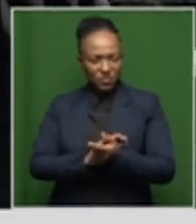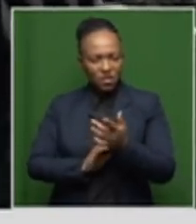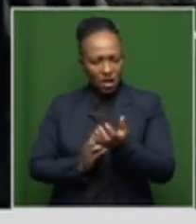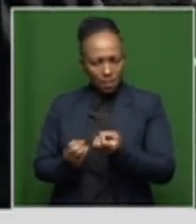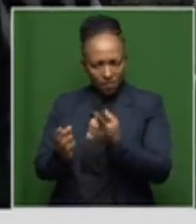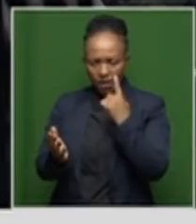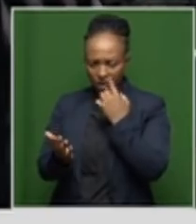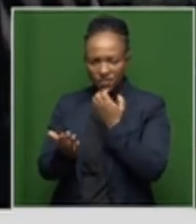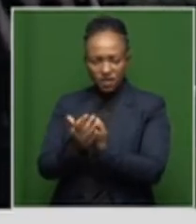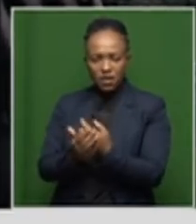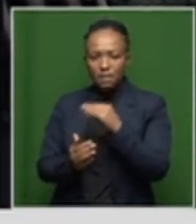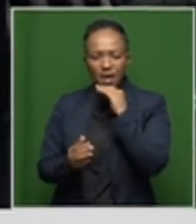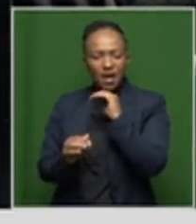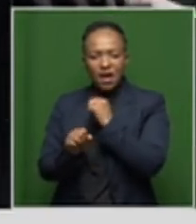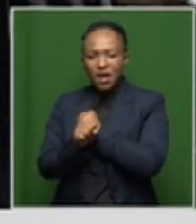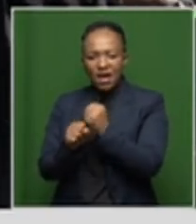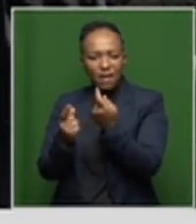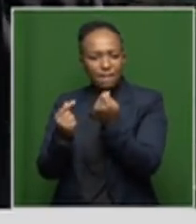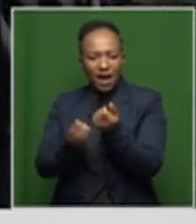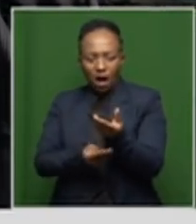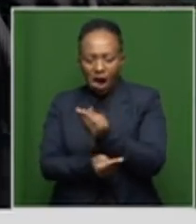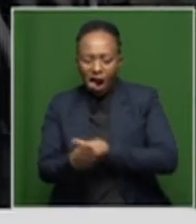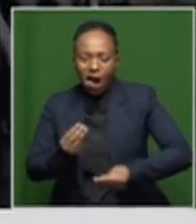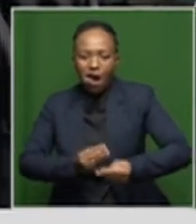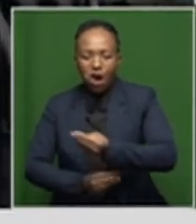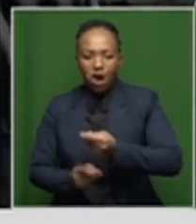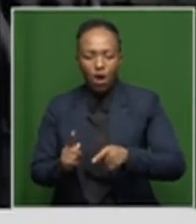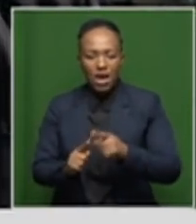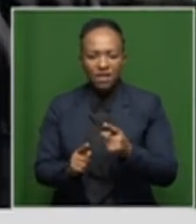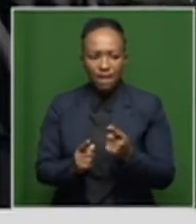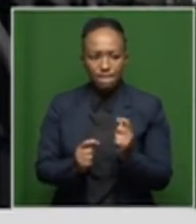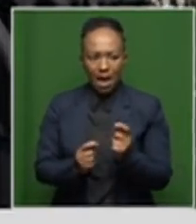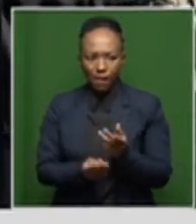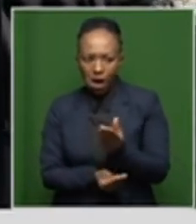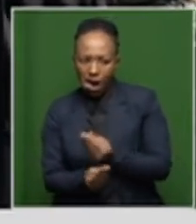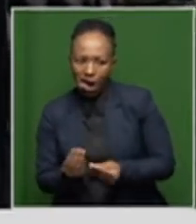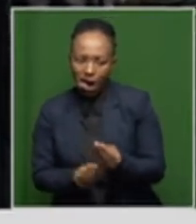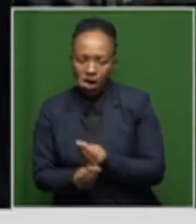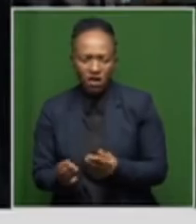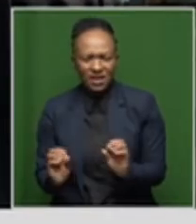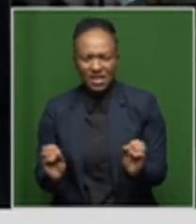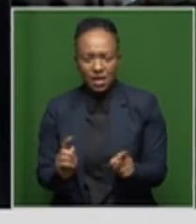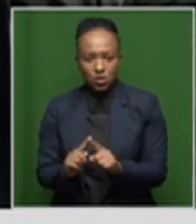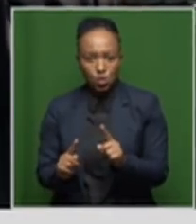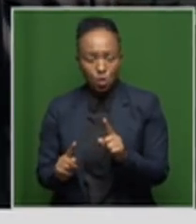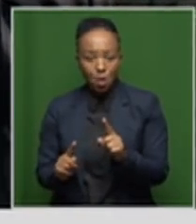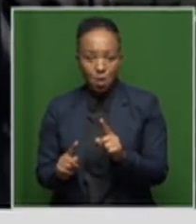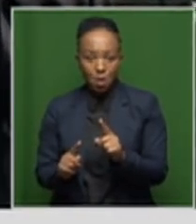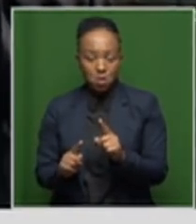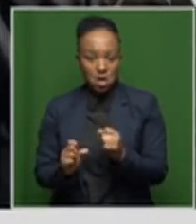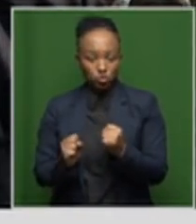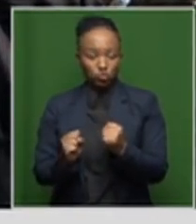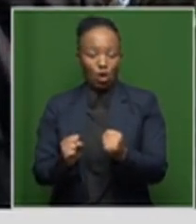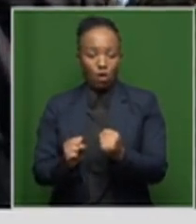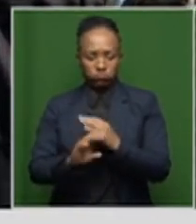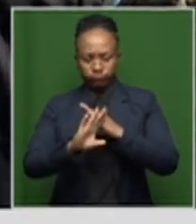credible evidence that there was no money laundering, there was no attempt to conceal the payment. They attempt to be bringing quite a substantive defense to the